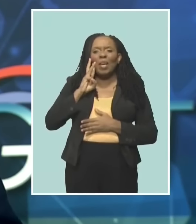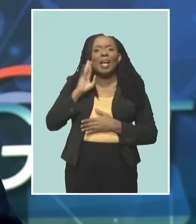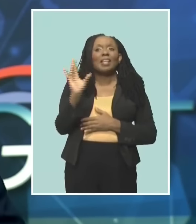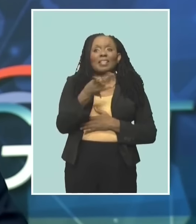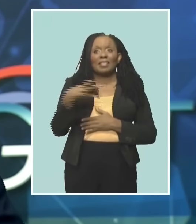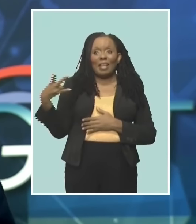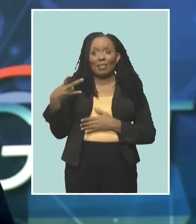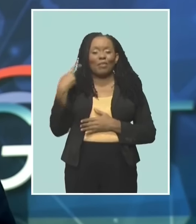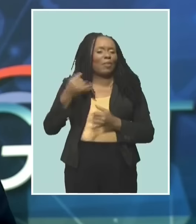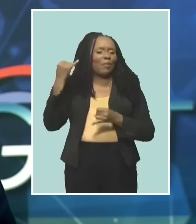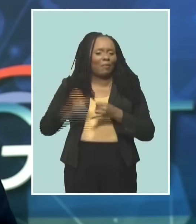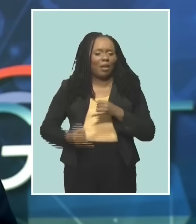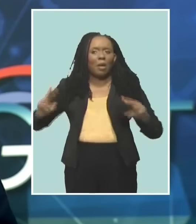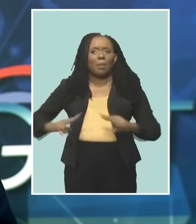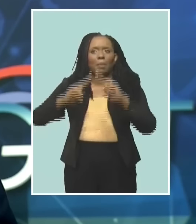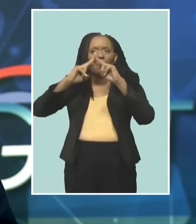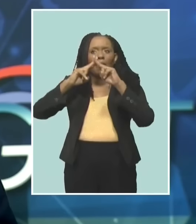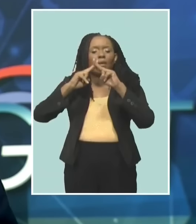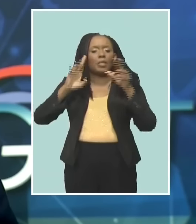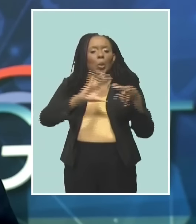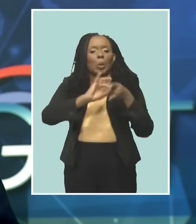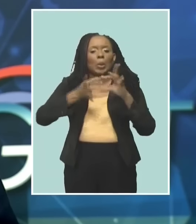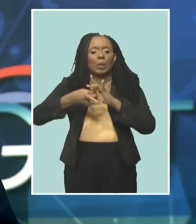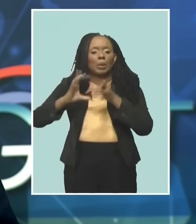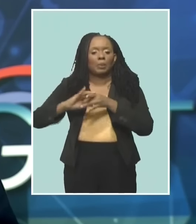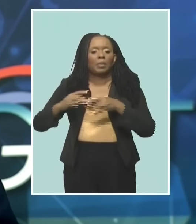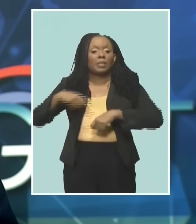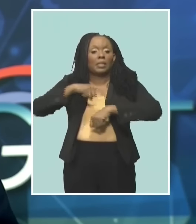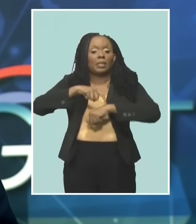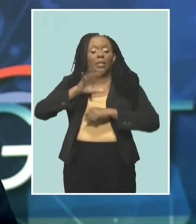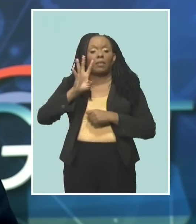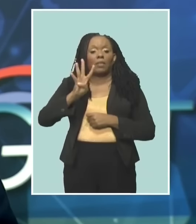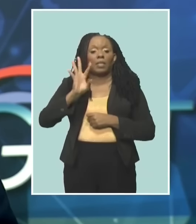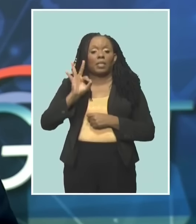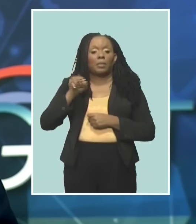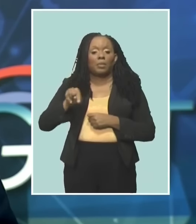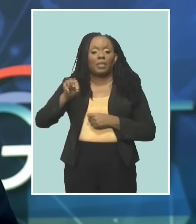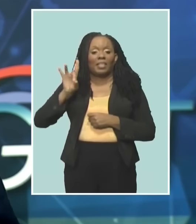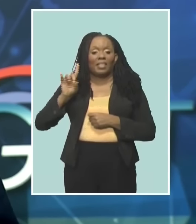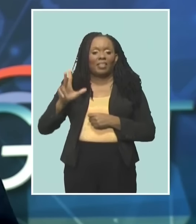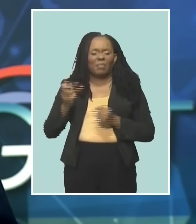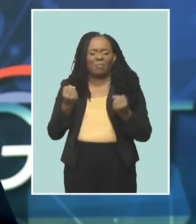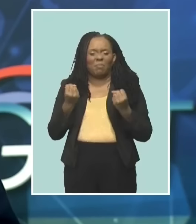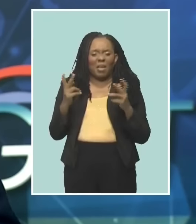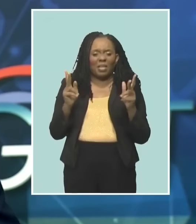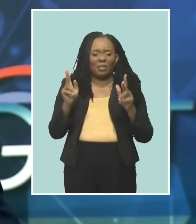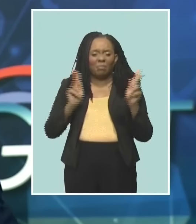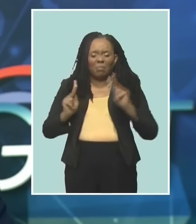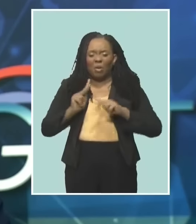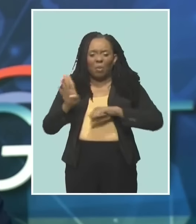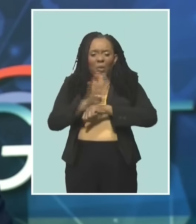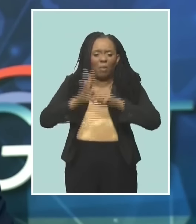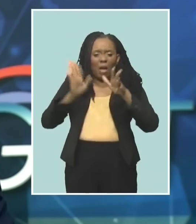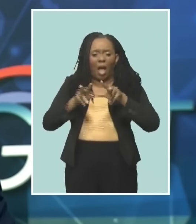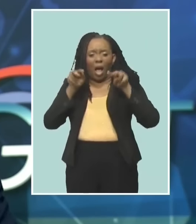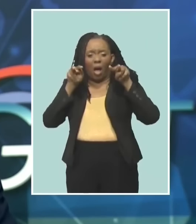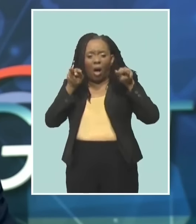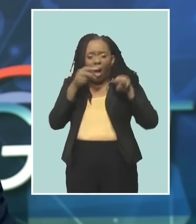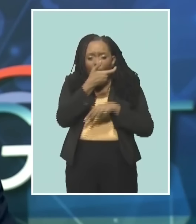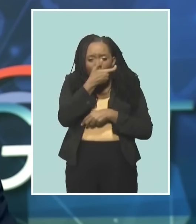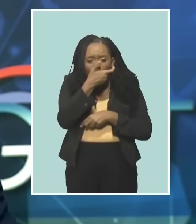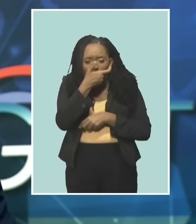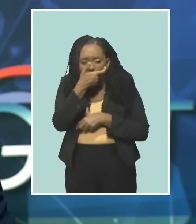meters finals at the Paris 2024 Olympics with a time of 49.83. Scores of Barbadians had their eyes glued